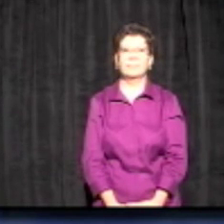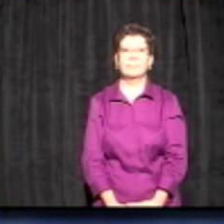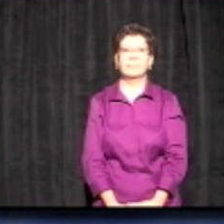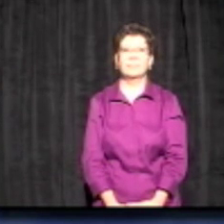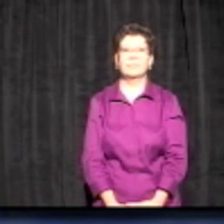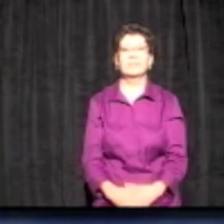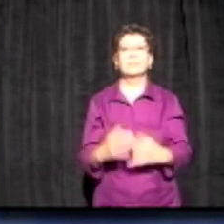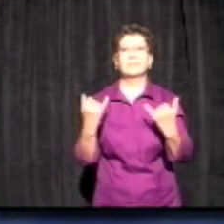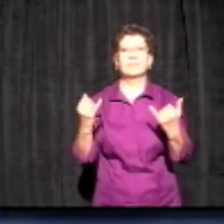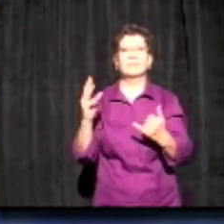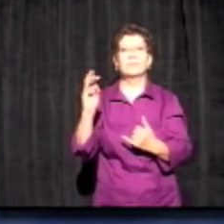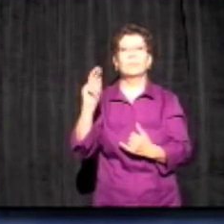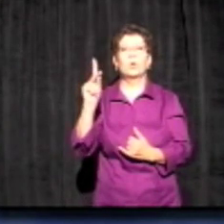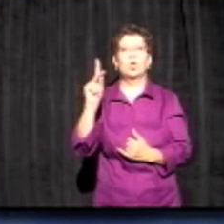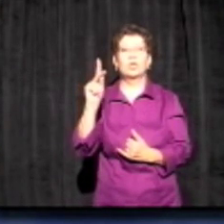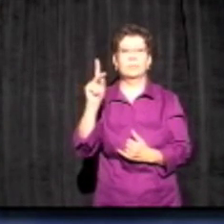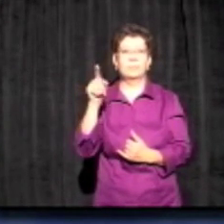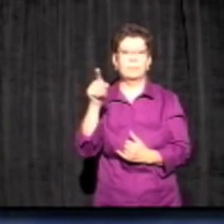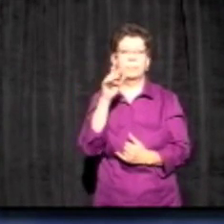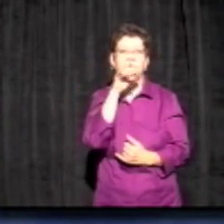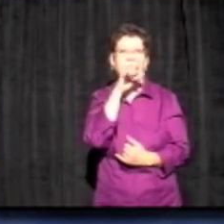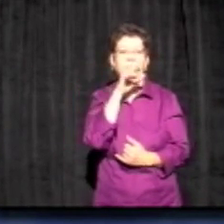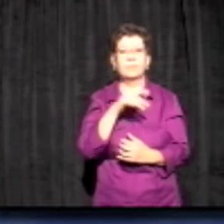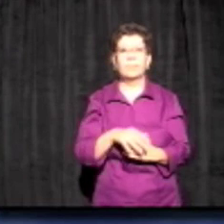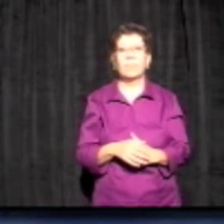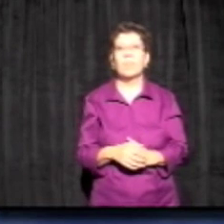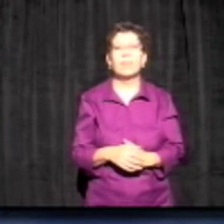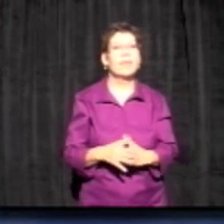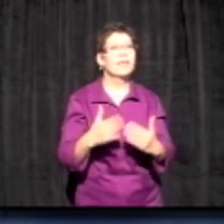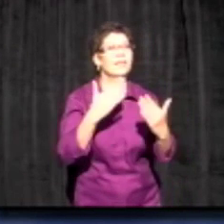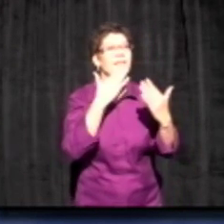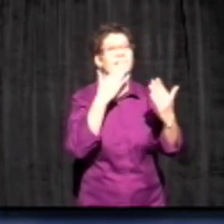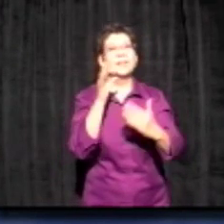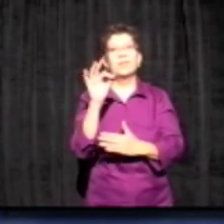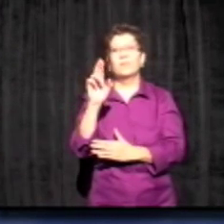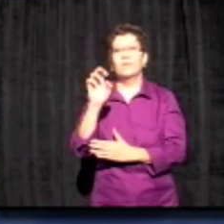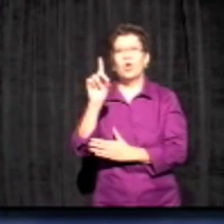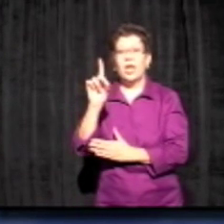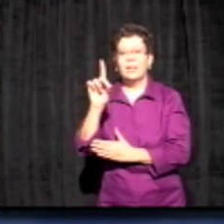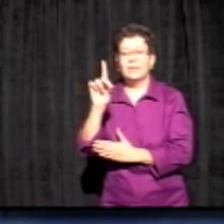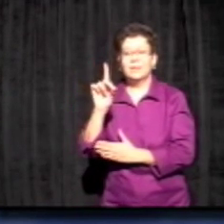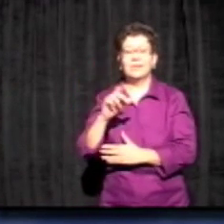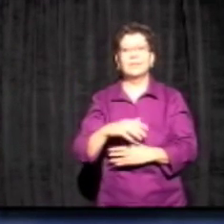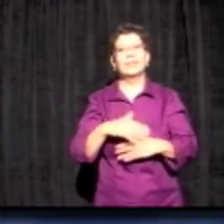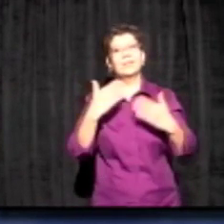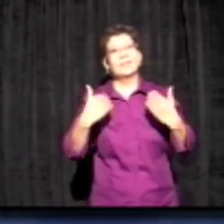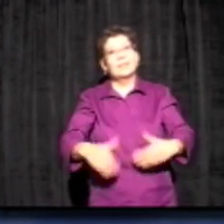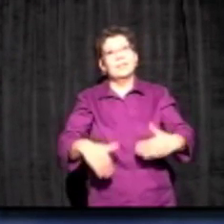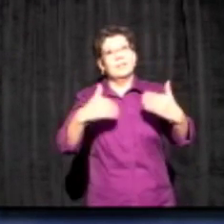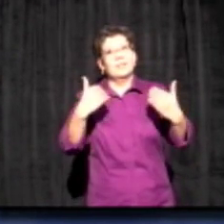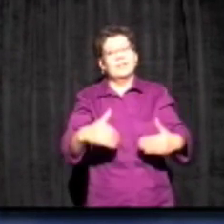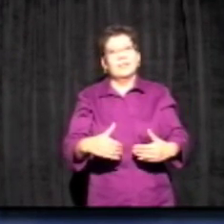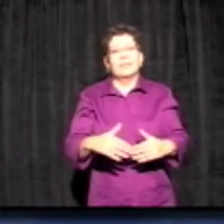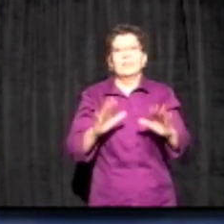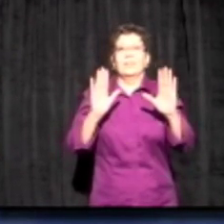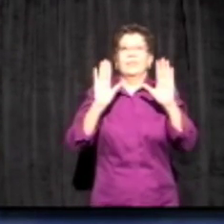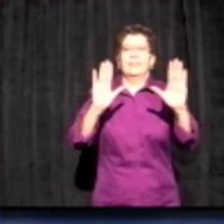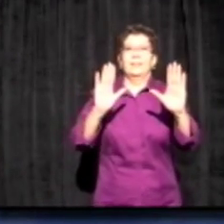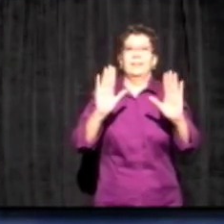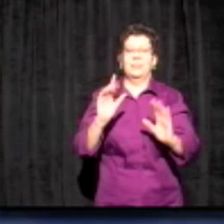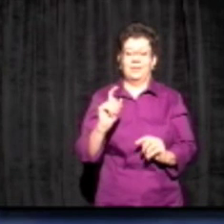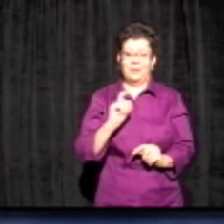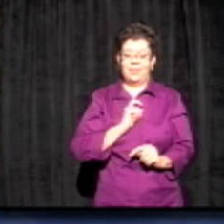Well, thank you, Fred. What a unbelievable gift and just a